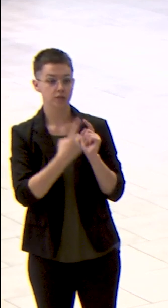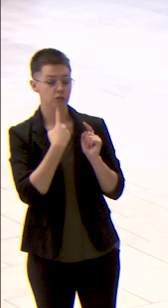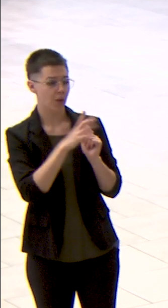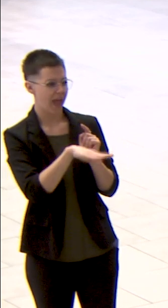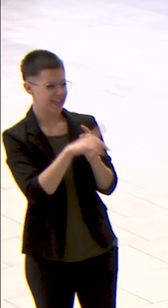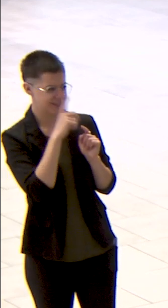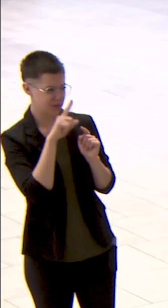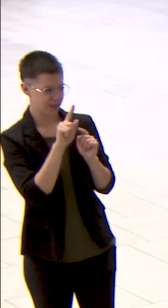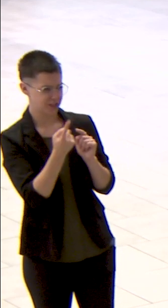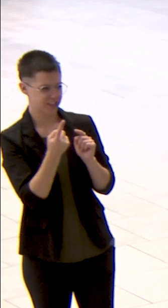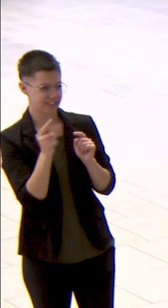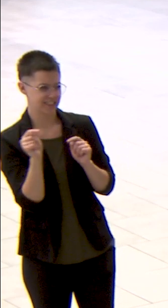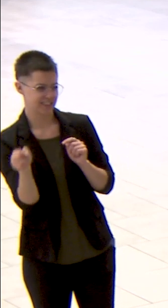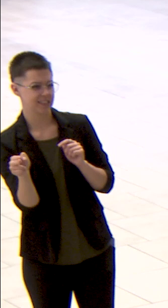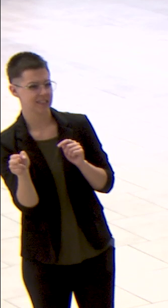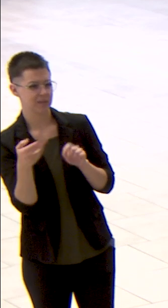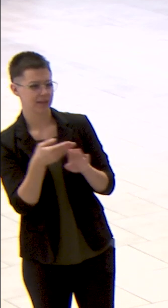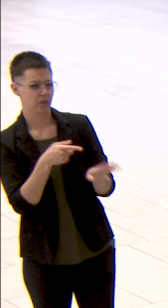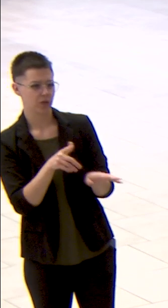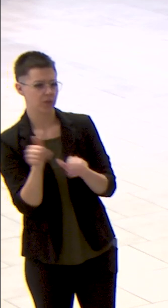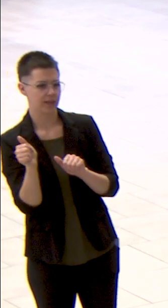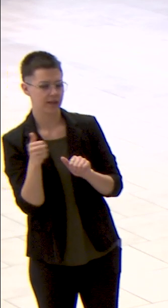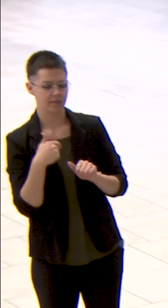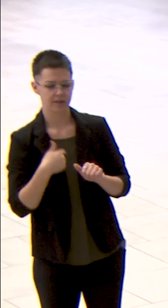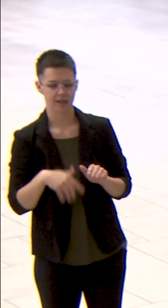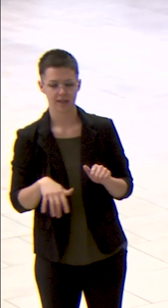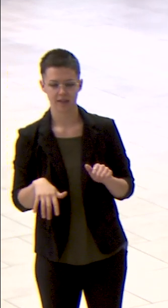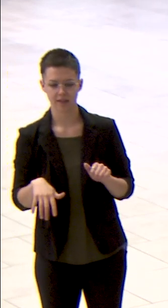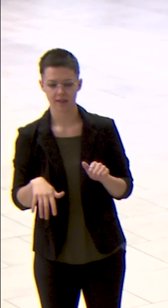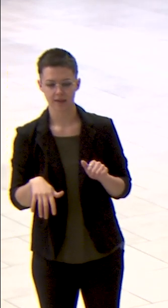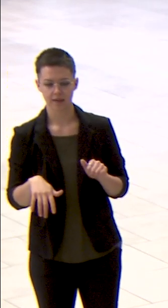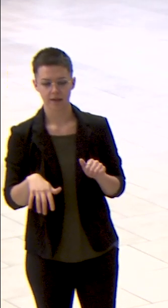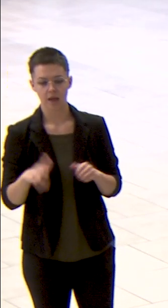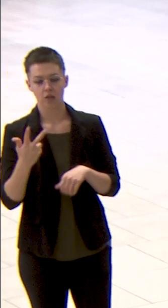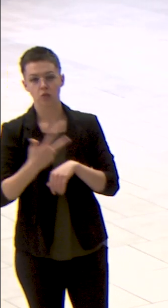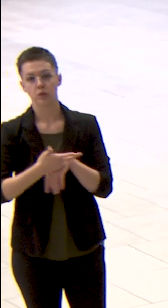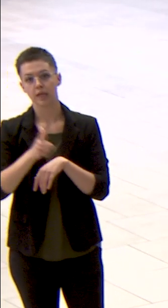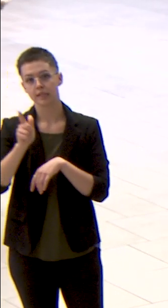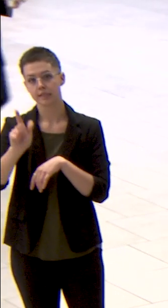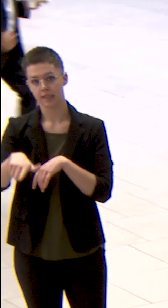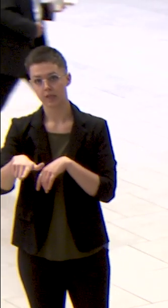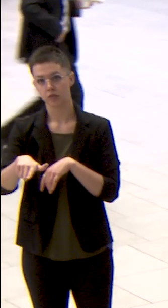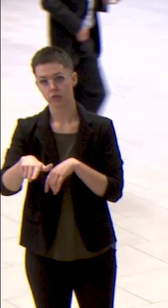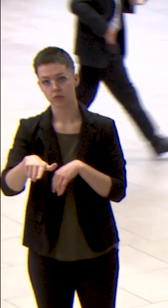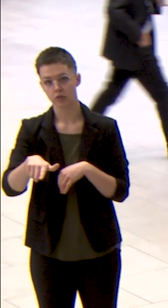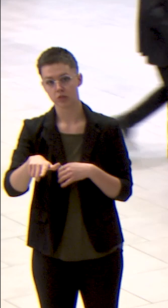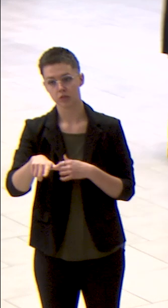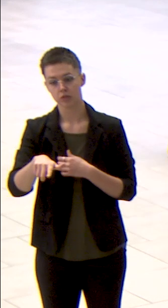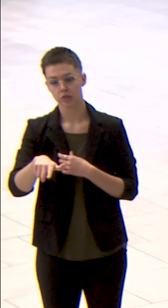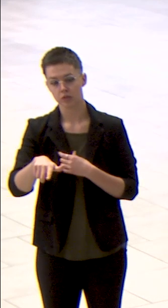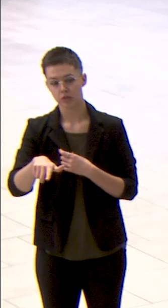would you mind just dumping the trash, you know, before you leave tonight? And about 3 days later,